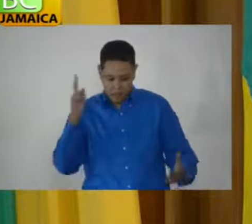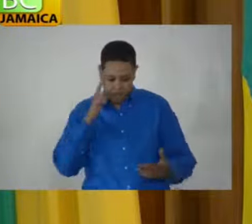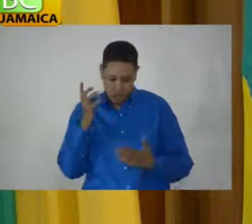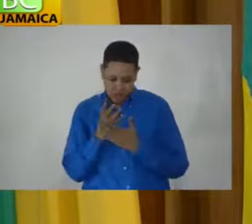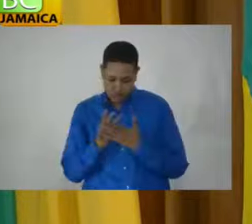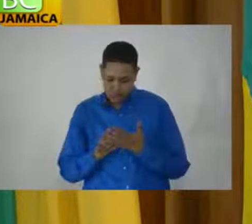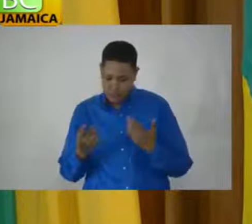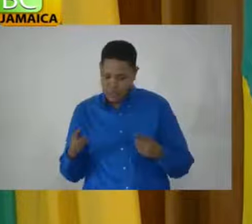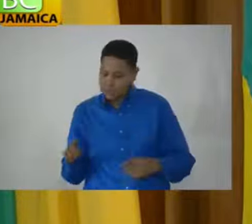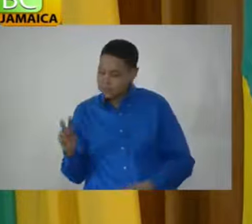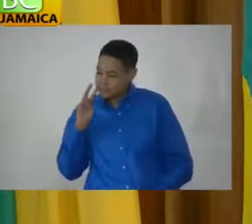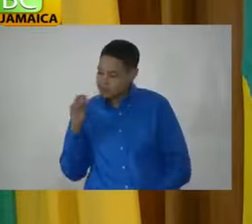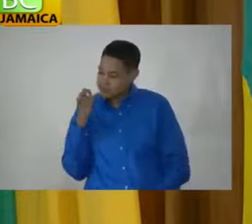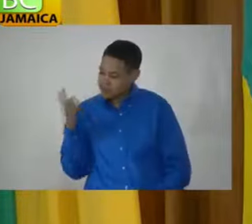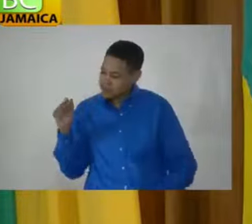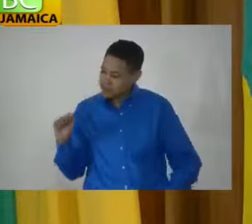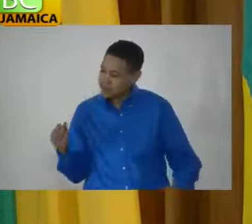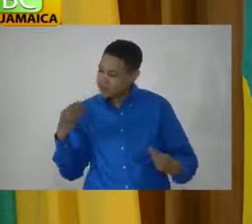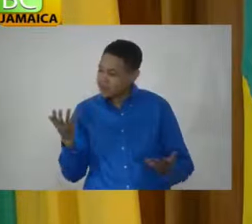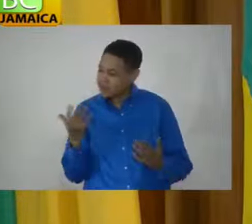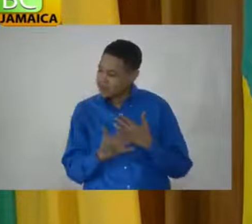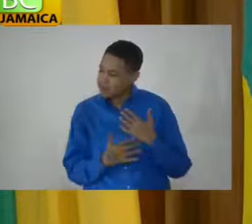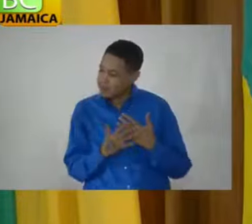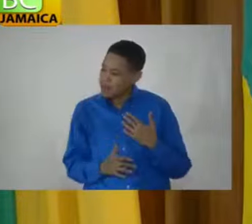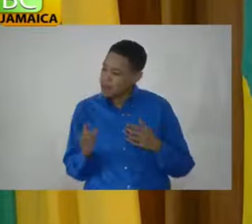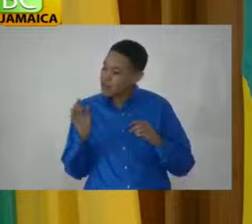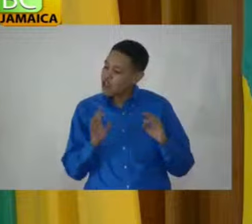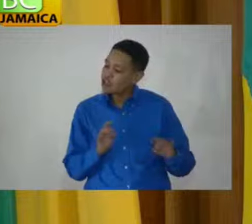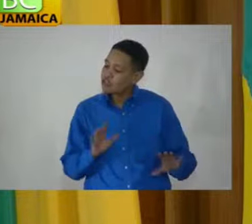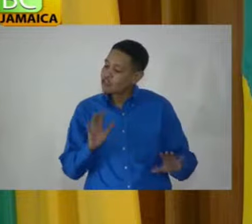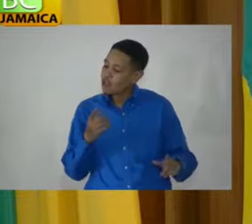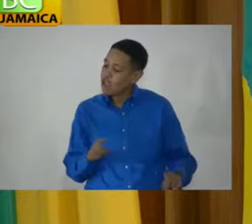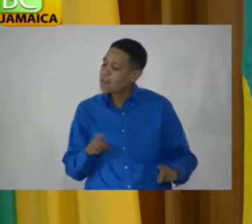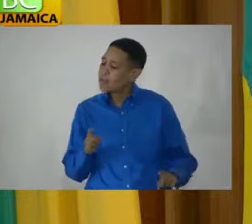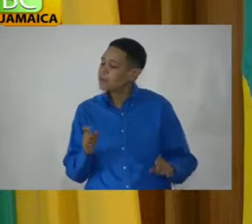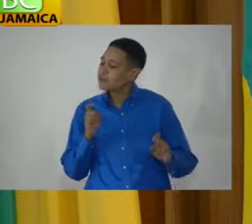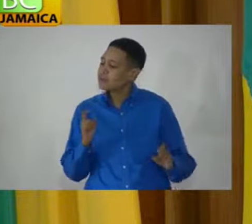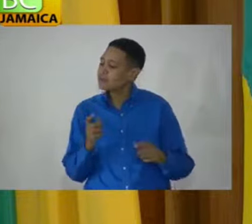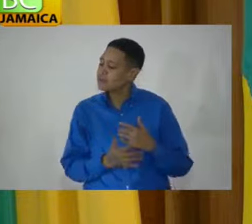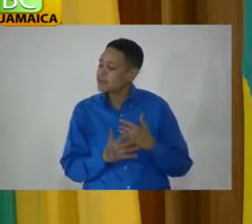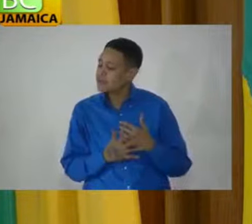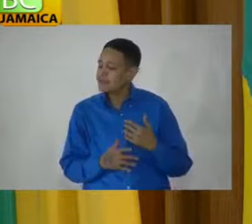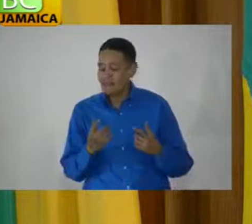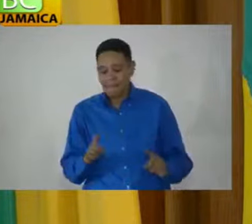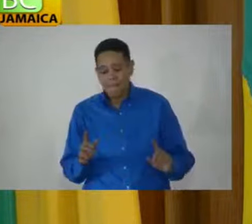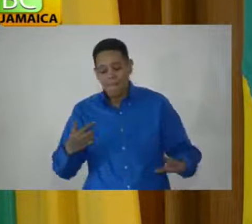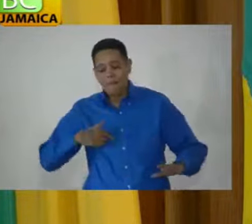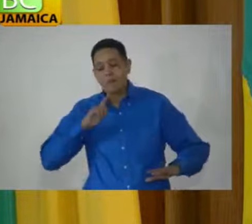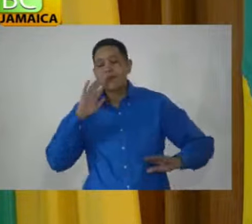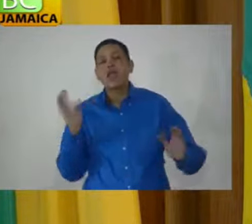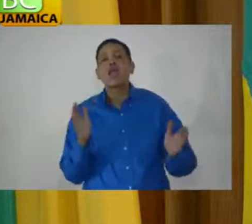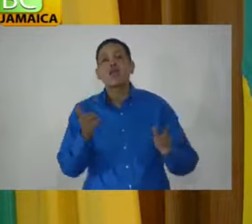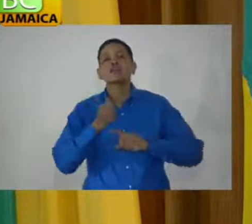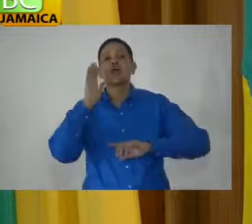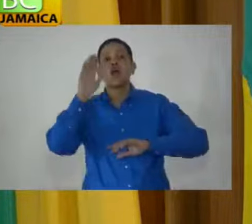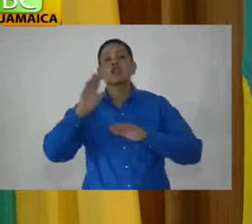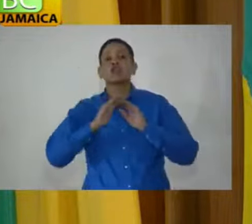screening to see if you're able to contribute to giving blood. As we encourage